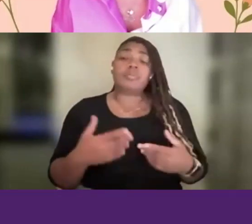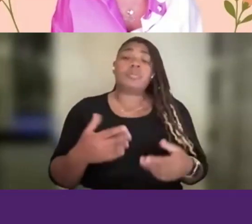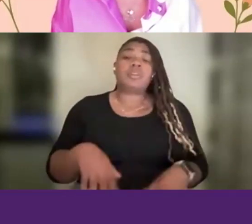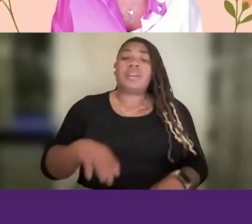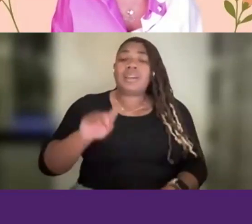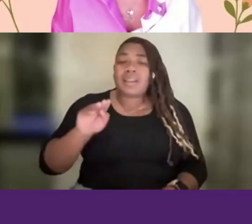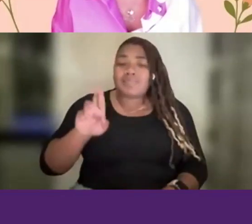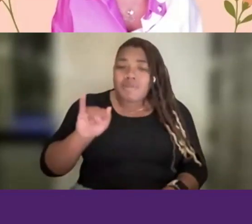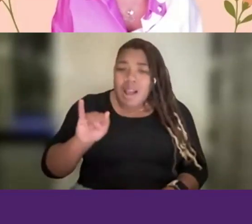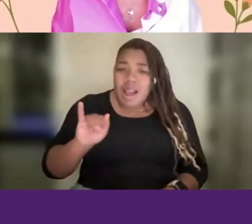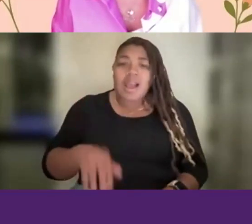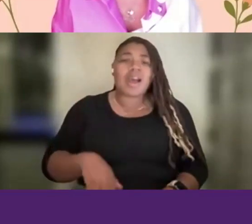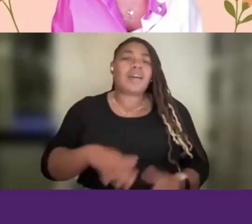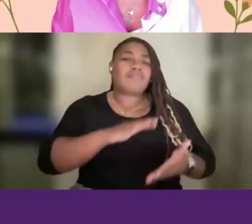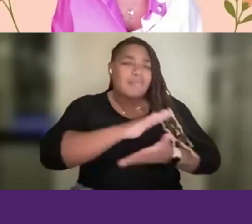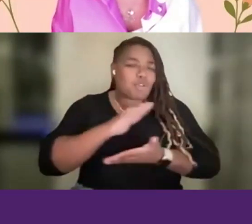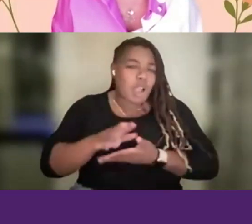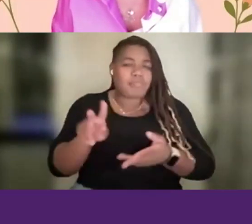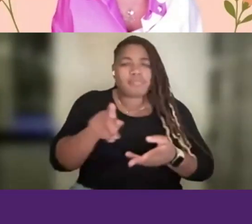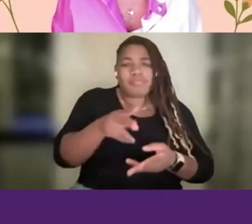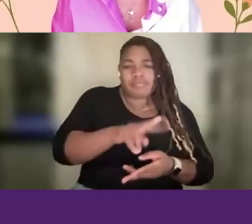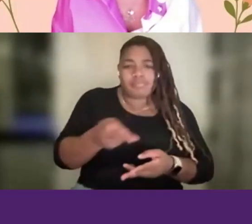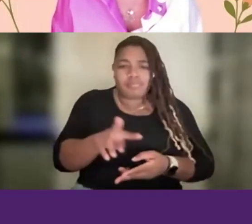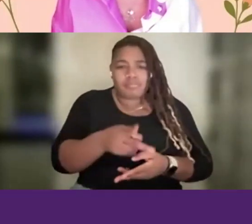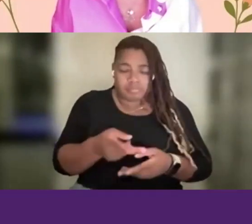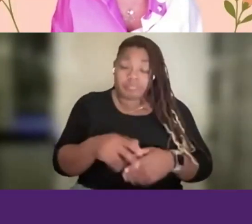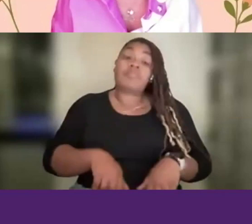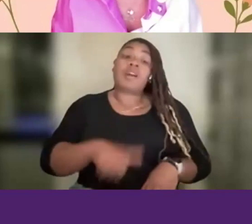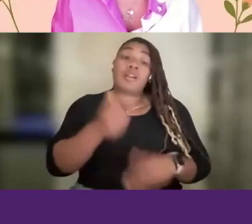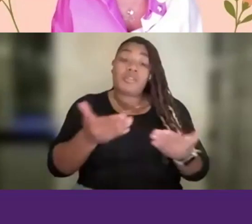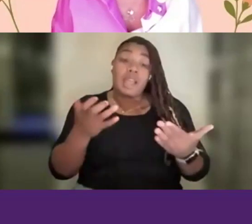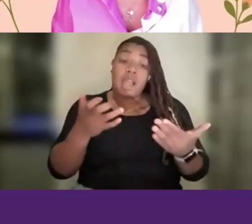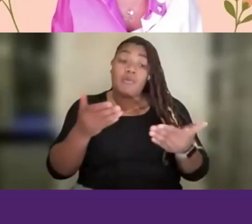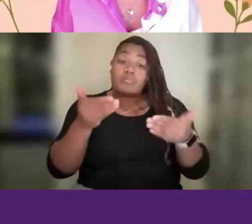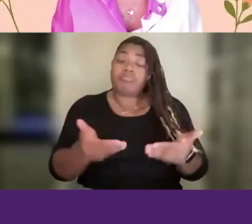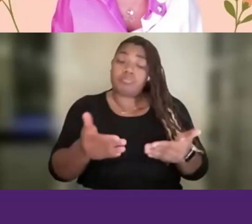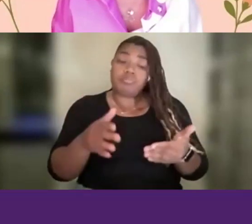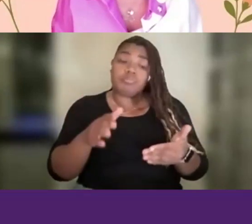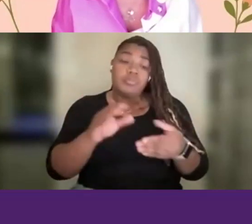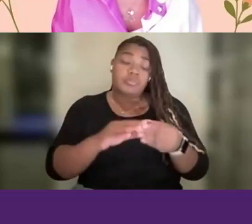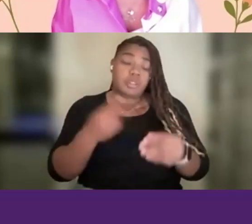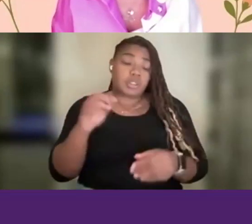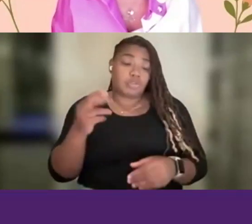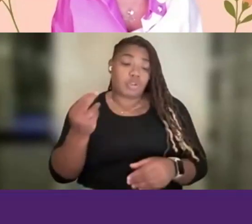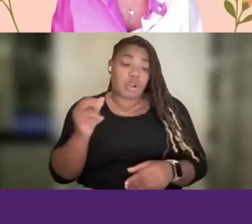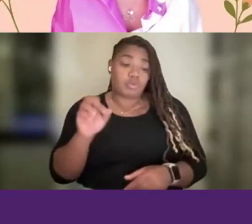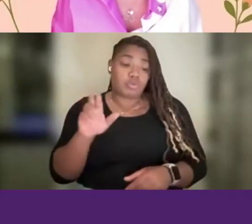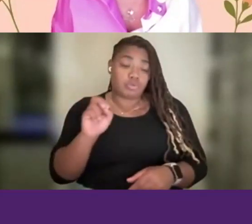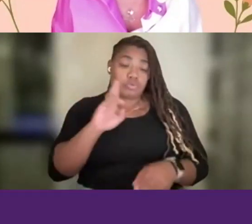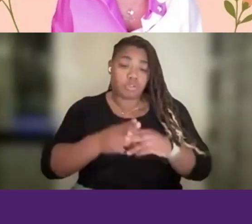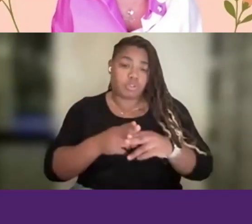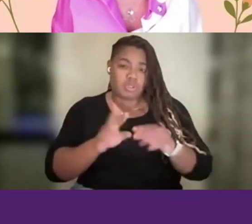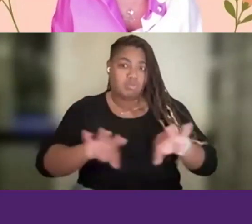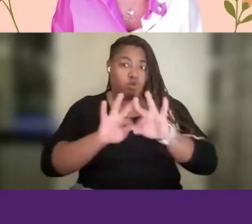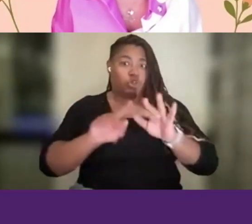mammograms. Another thing I would say is that, as Dr. Hauser was saying, the importance of beginning that surveillance